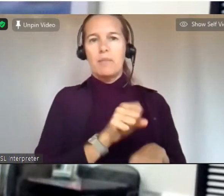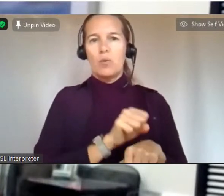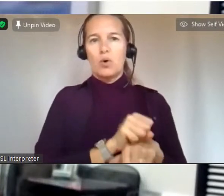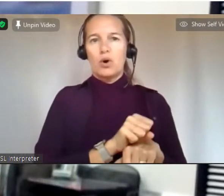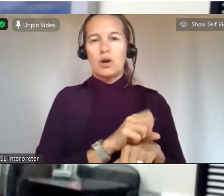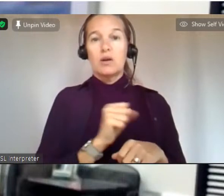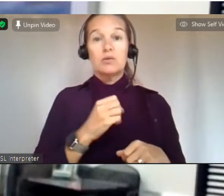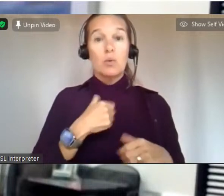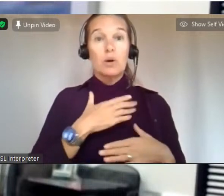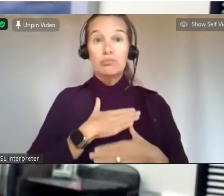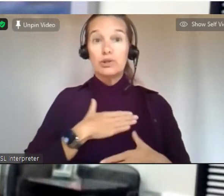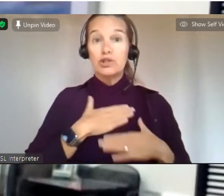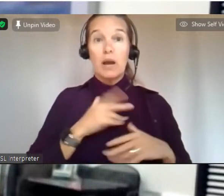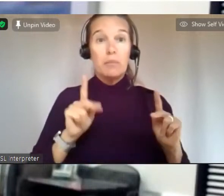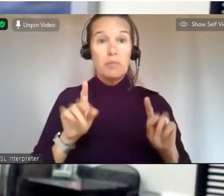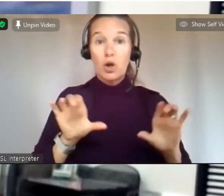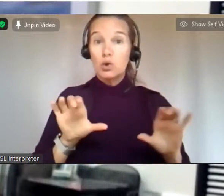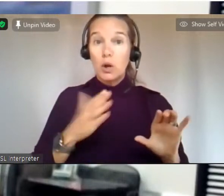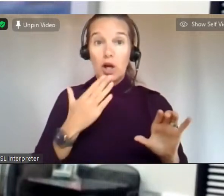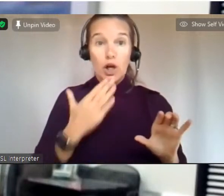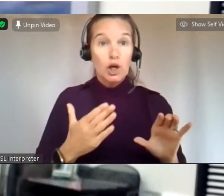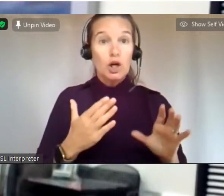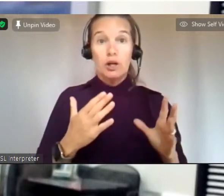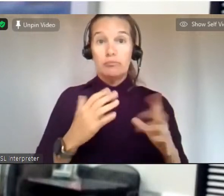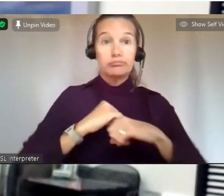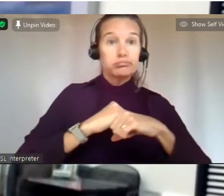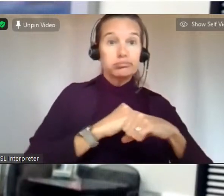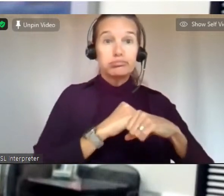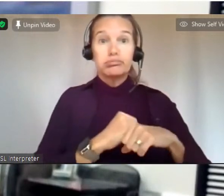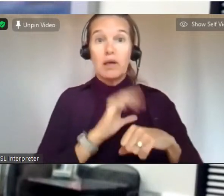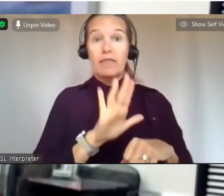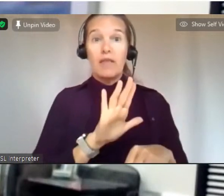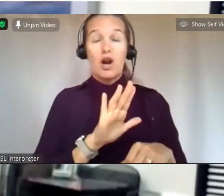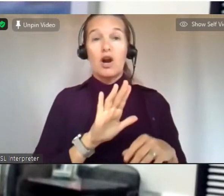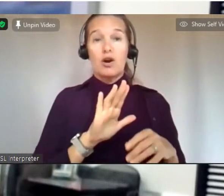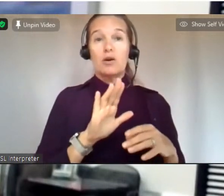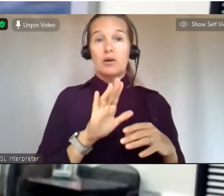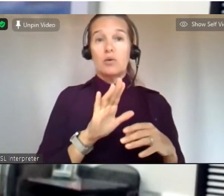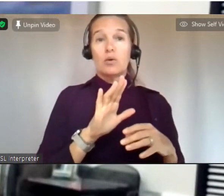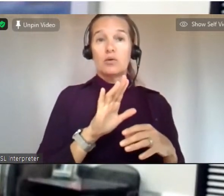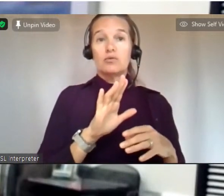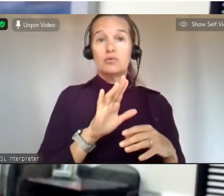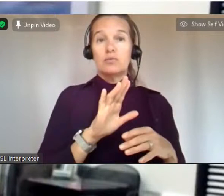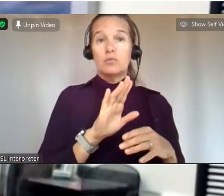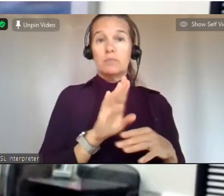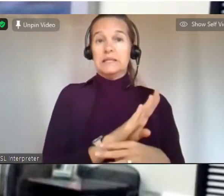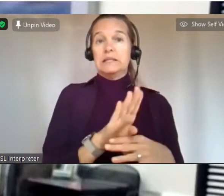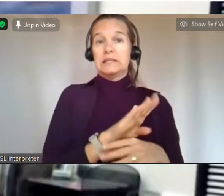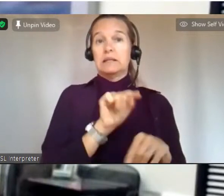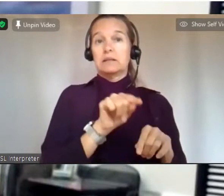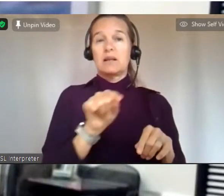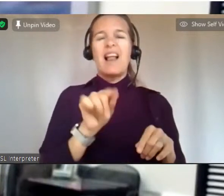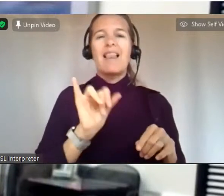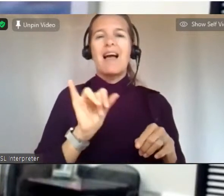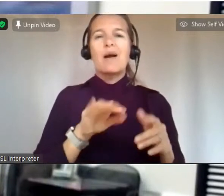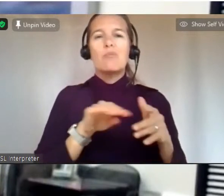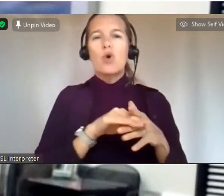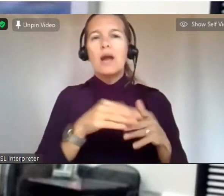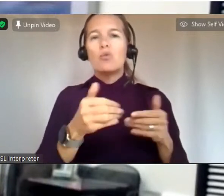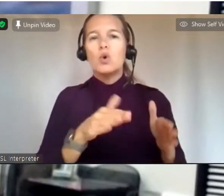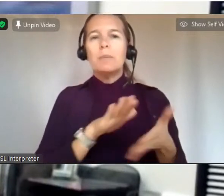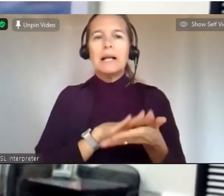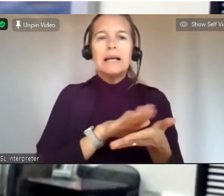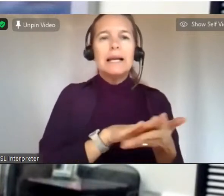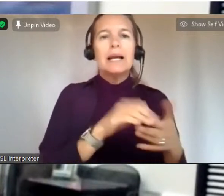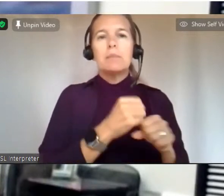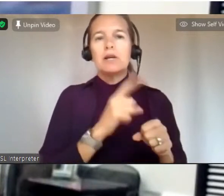their businesses. We want to ensure that that continues, especially around break rooms and making sure that people are wearing their masks. And so